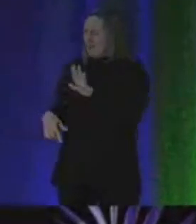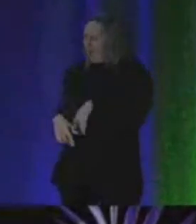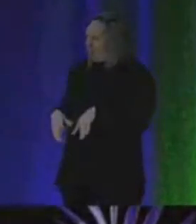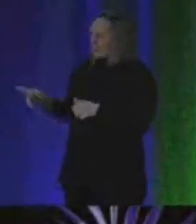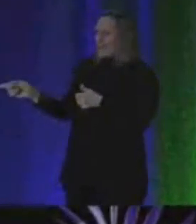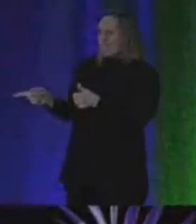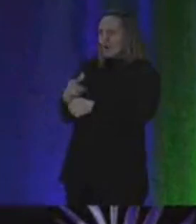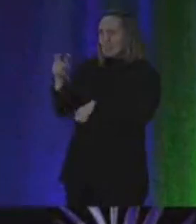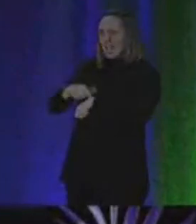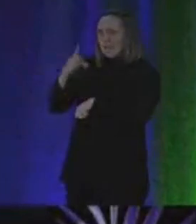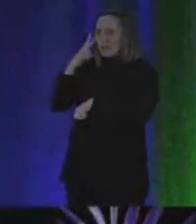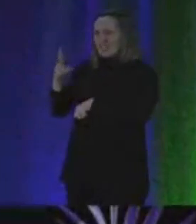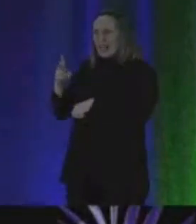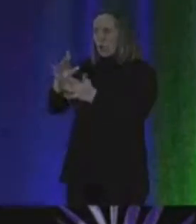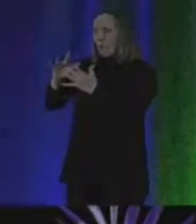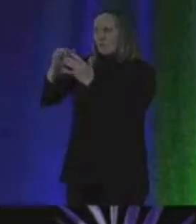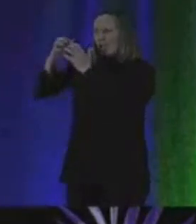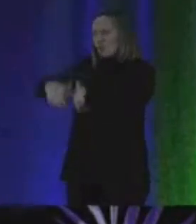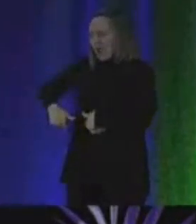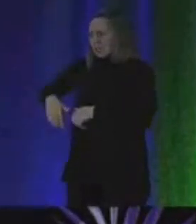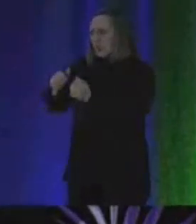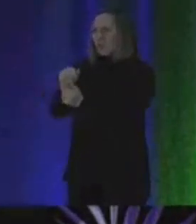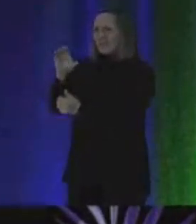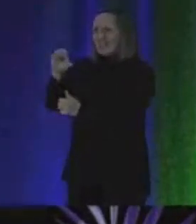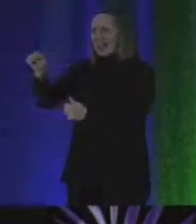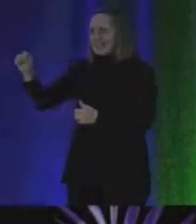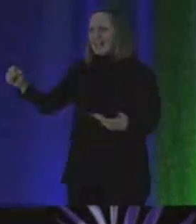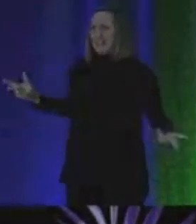seen crash their website like with CSS."